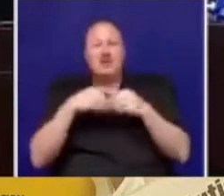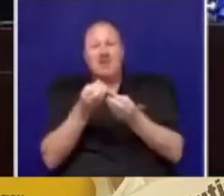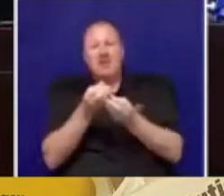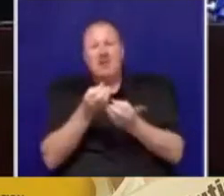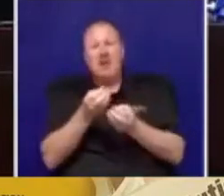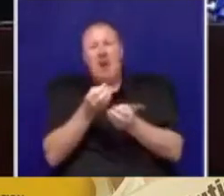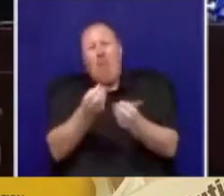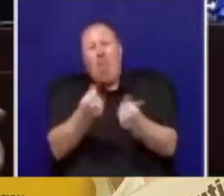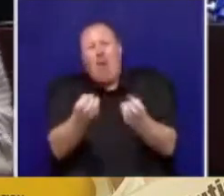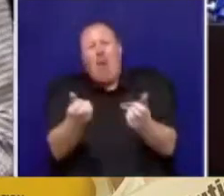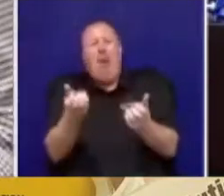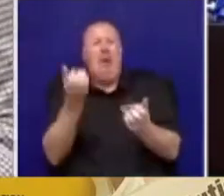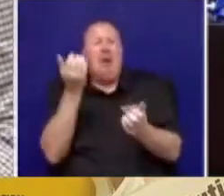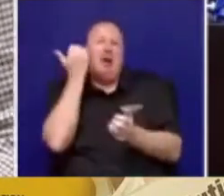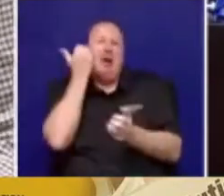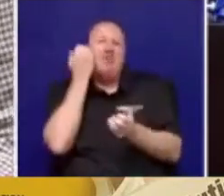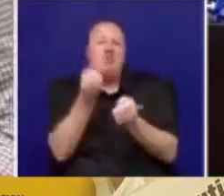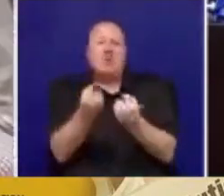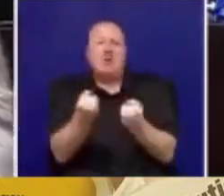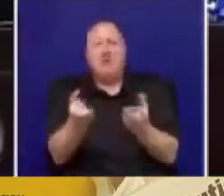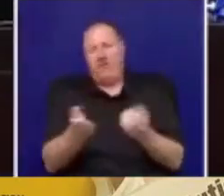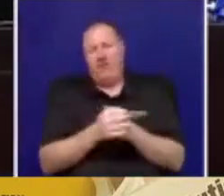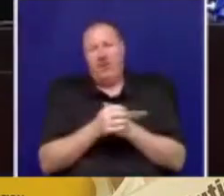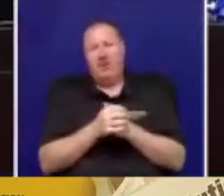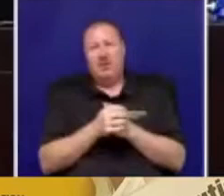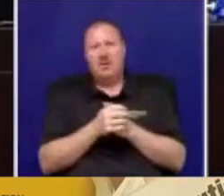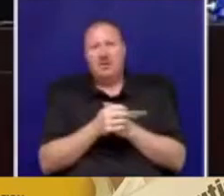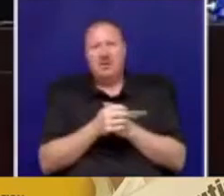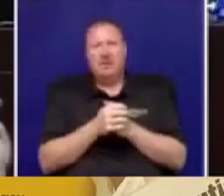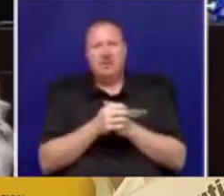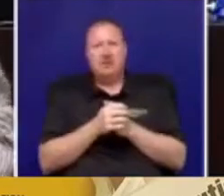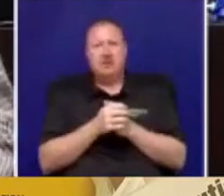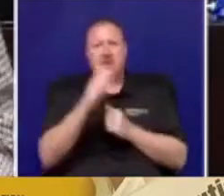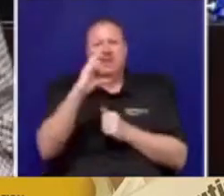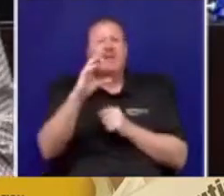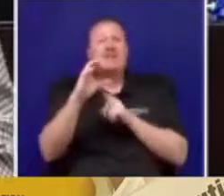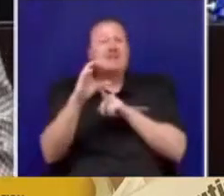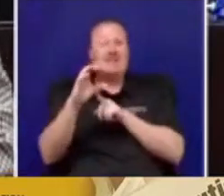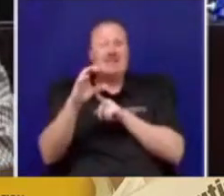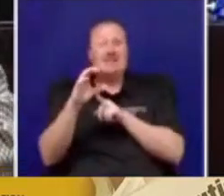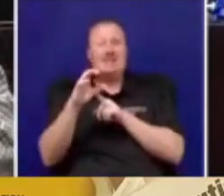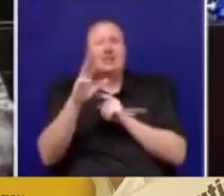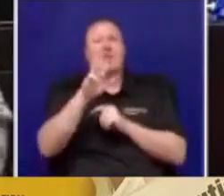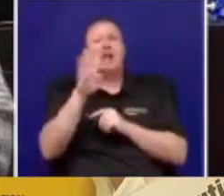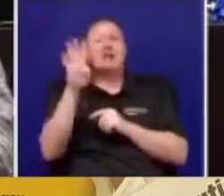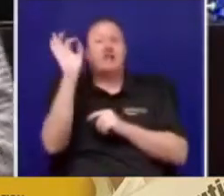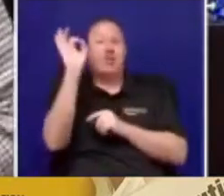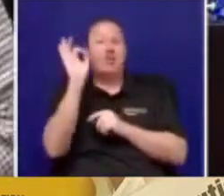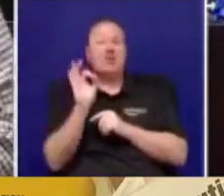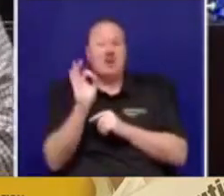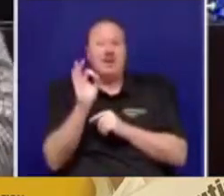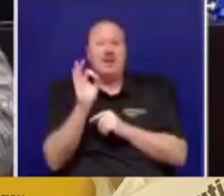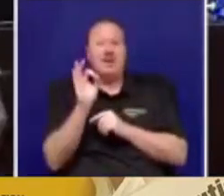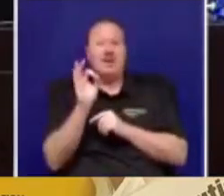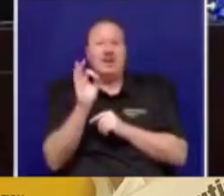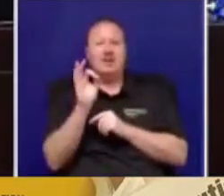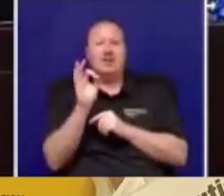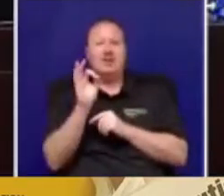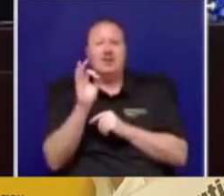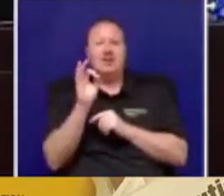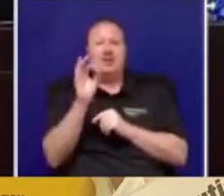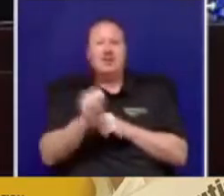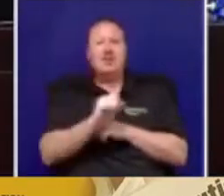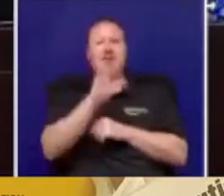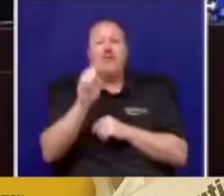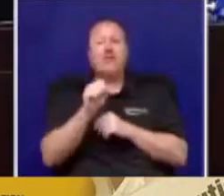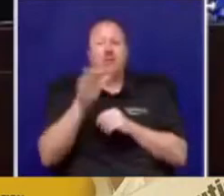this government is prepared to offer them. According to the census, 94% of South Africans have access to electricity.